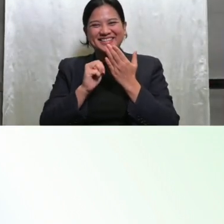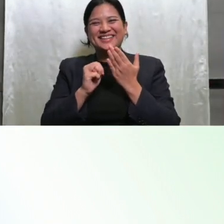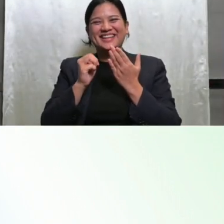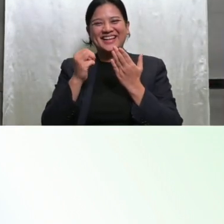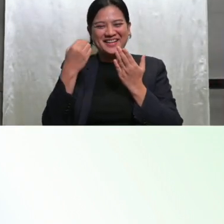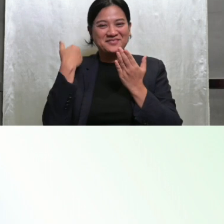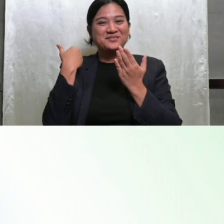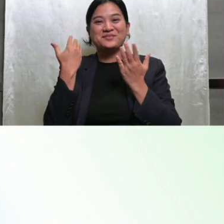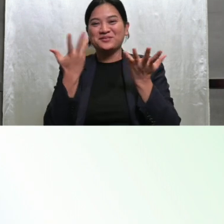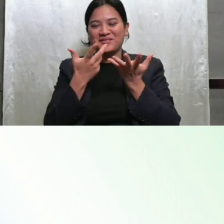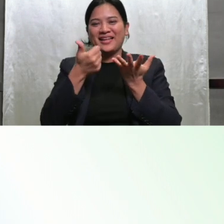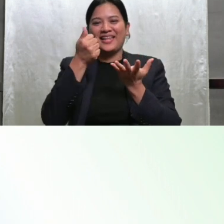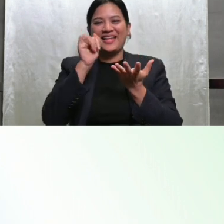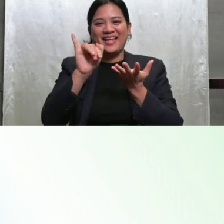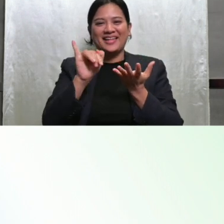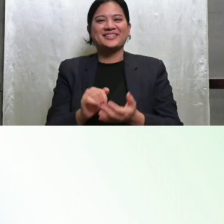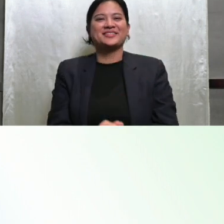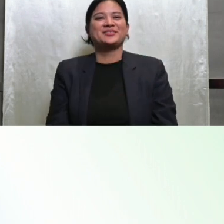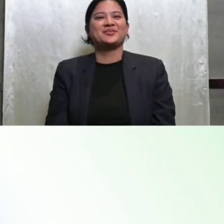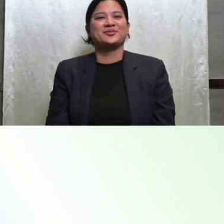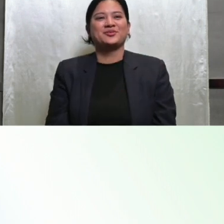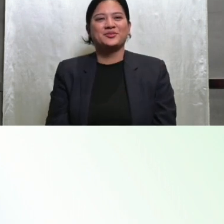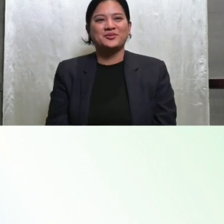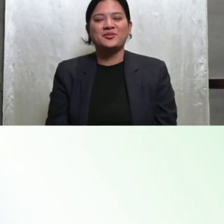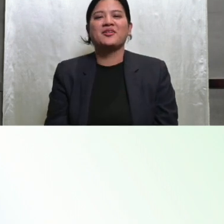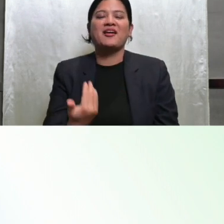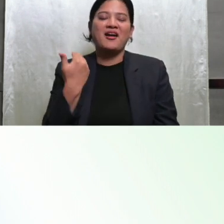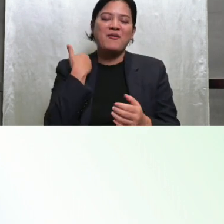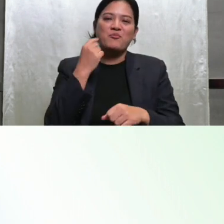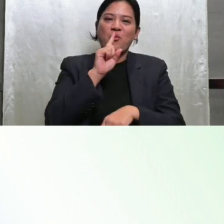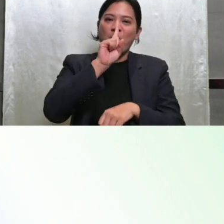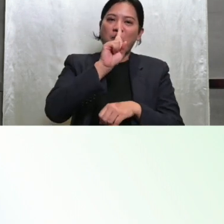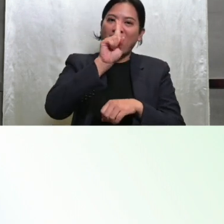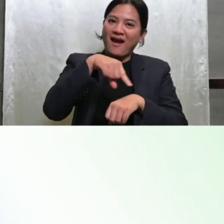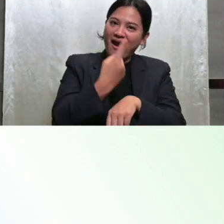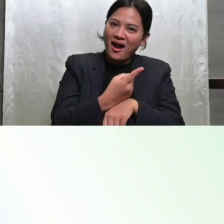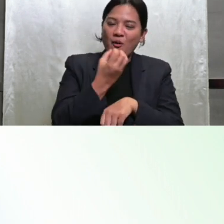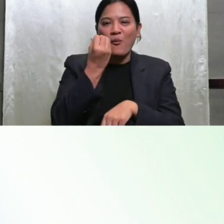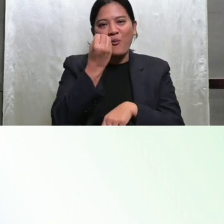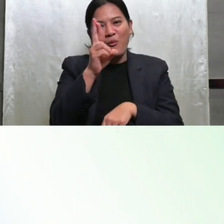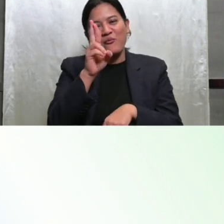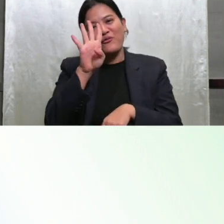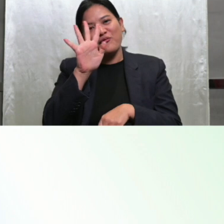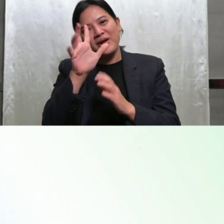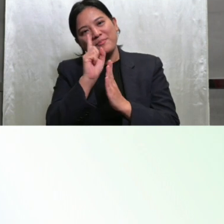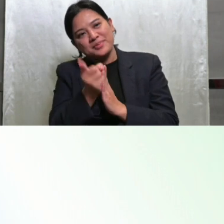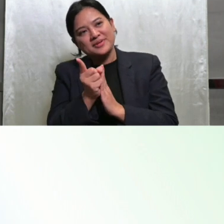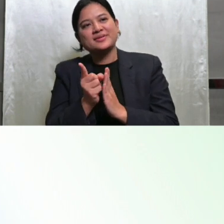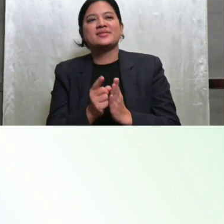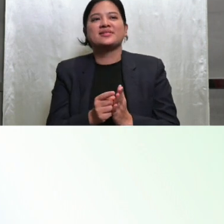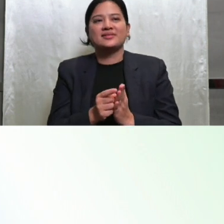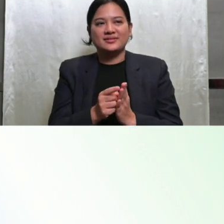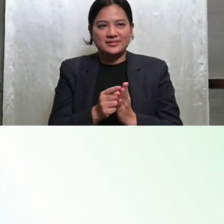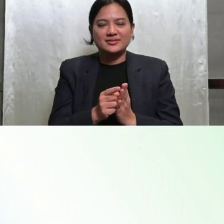course where you can understand the 5 pillars of AI ethics. And this is, I